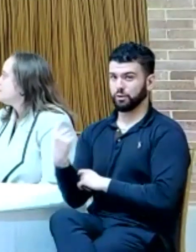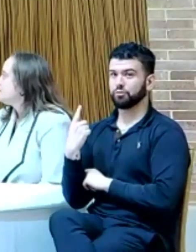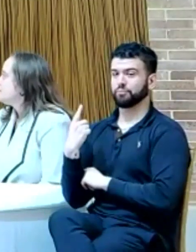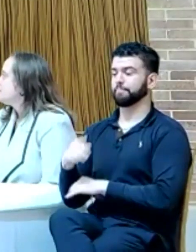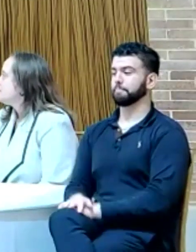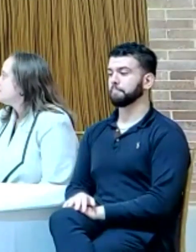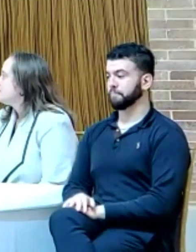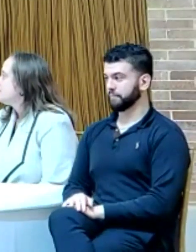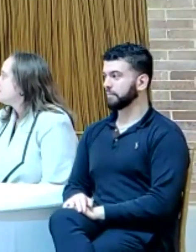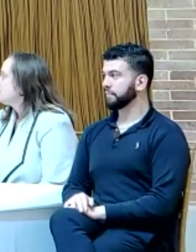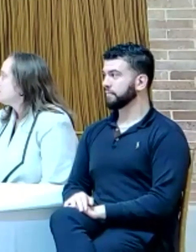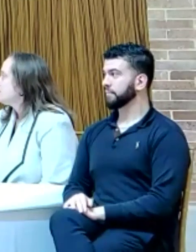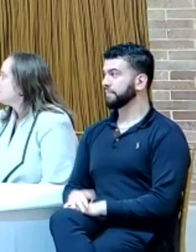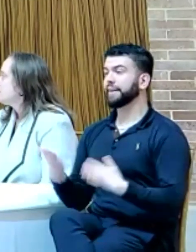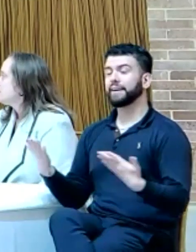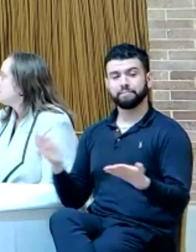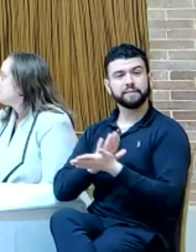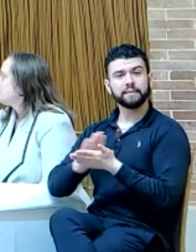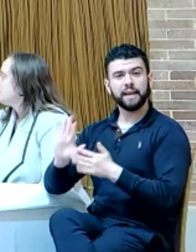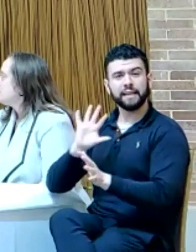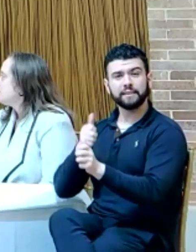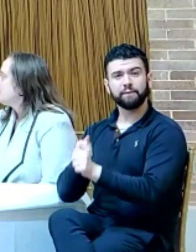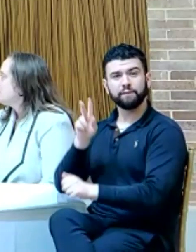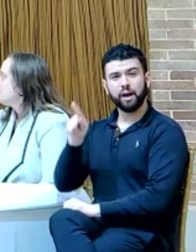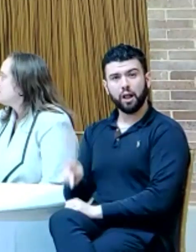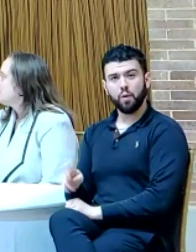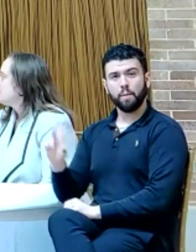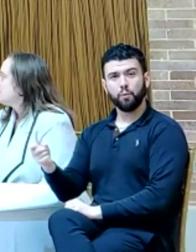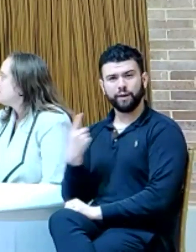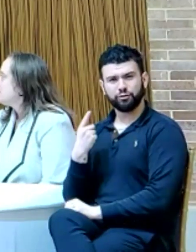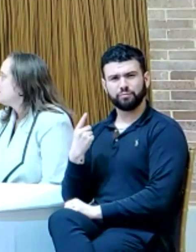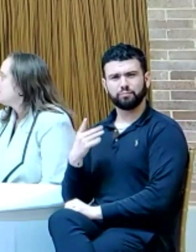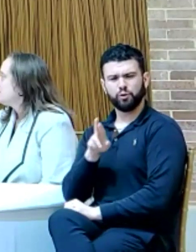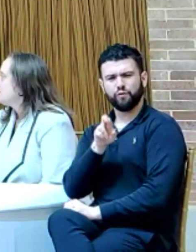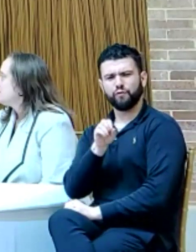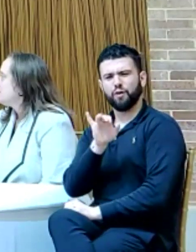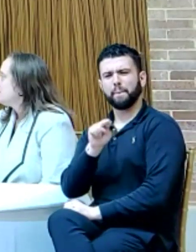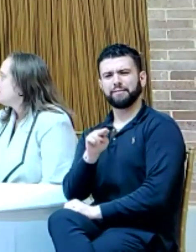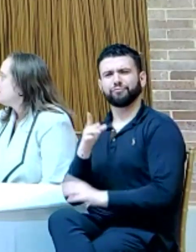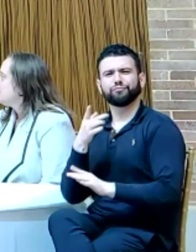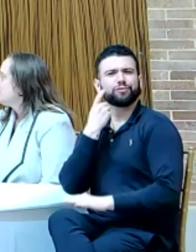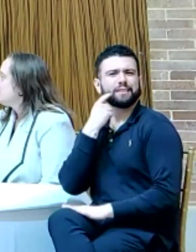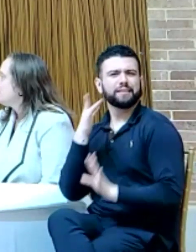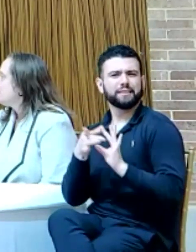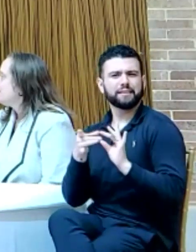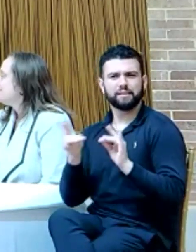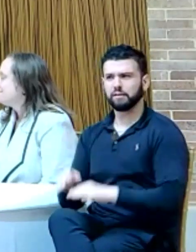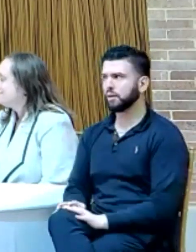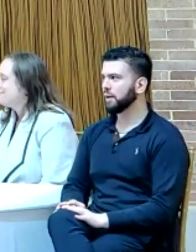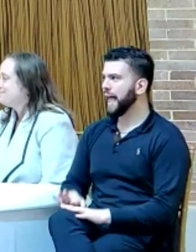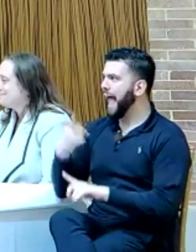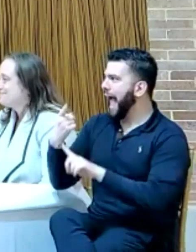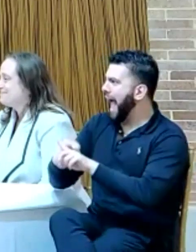question and and it's a nice followup to what you just said why isn't every month fair